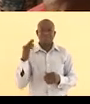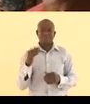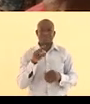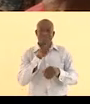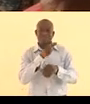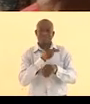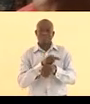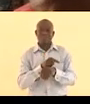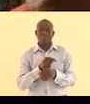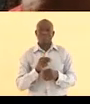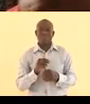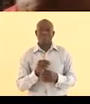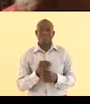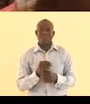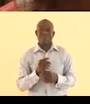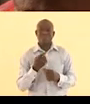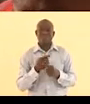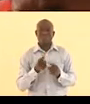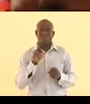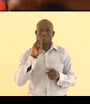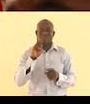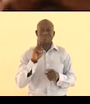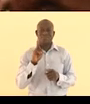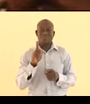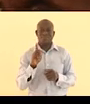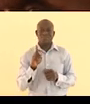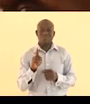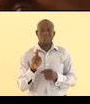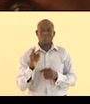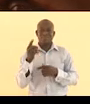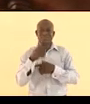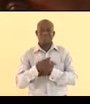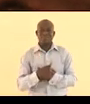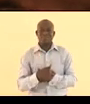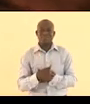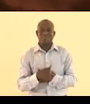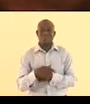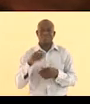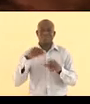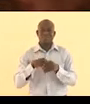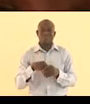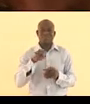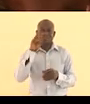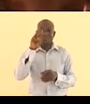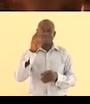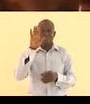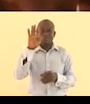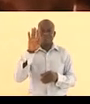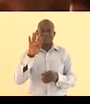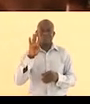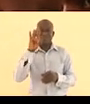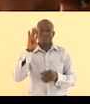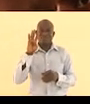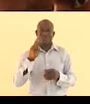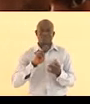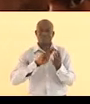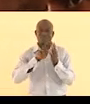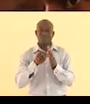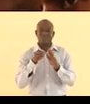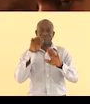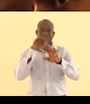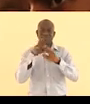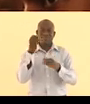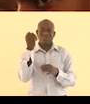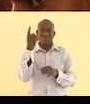If they are fasting, it means they will drop that one meal. But one meal in 24 hours. They eat at 11